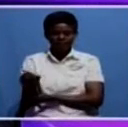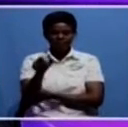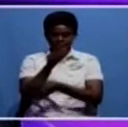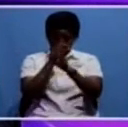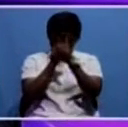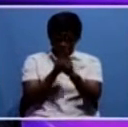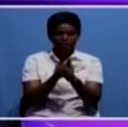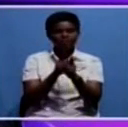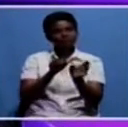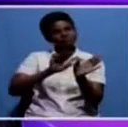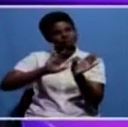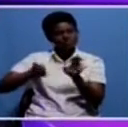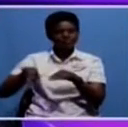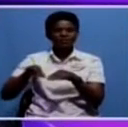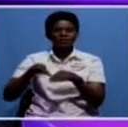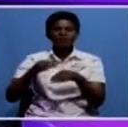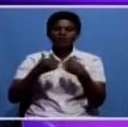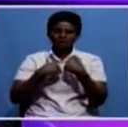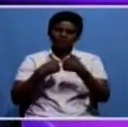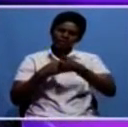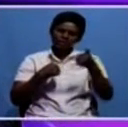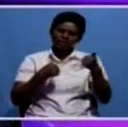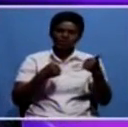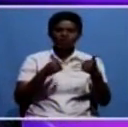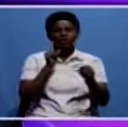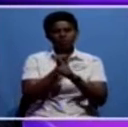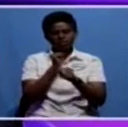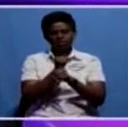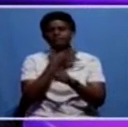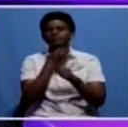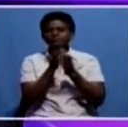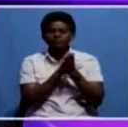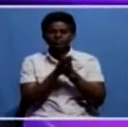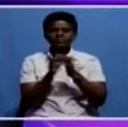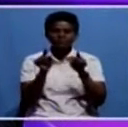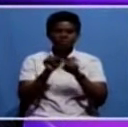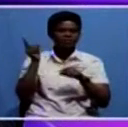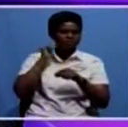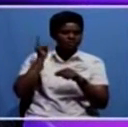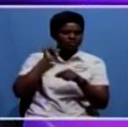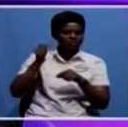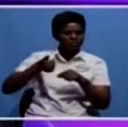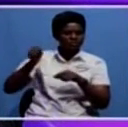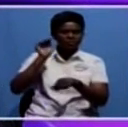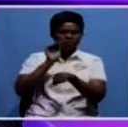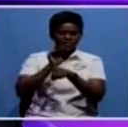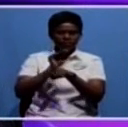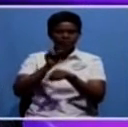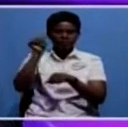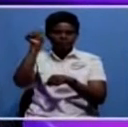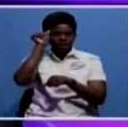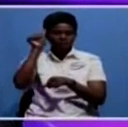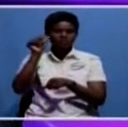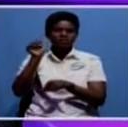wish to exit to pursue other interests, as we heard from the statement released by Mr. Amos Chanda,